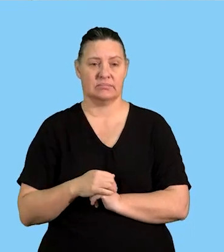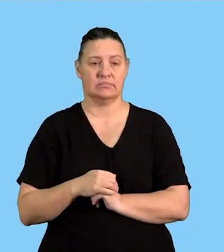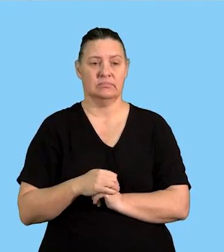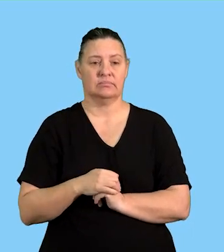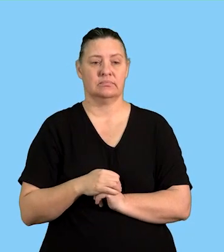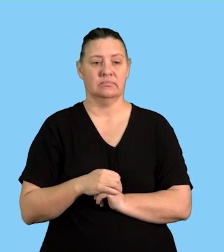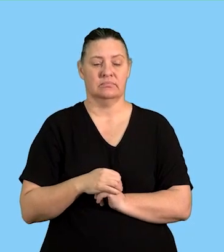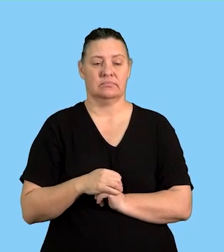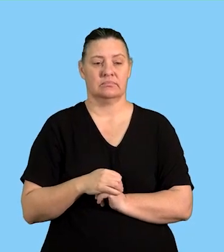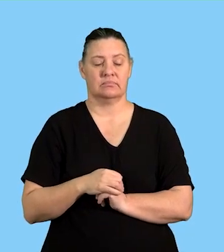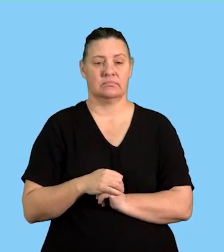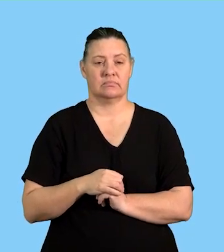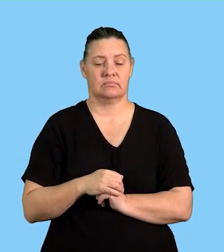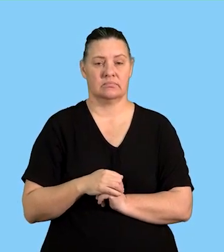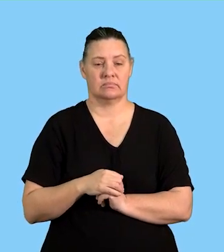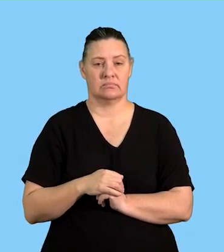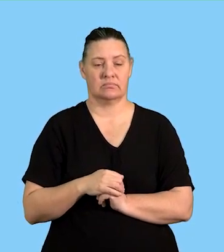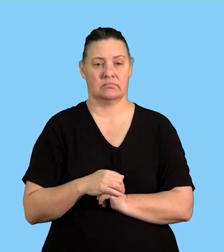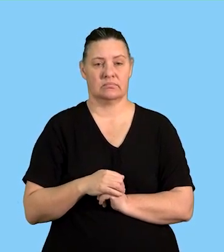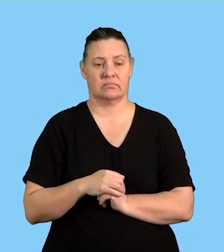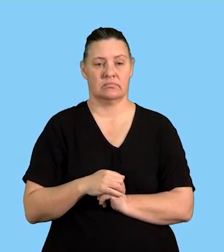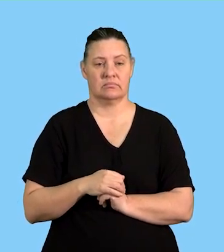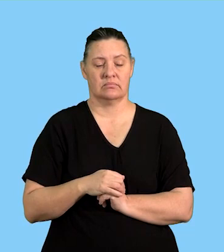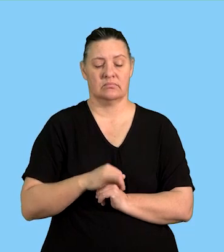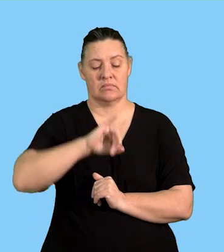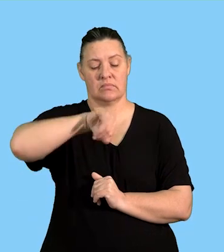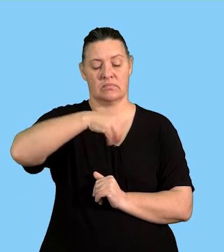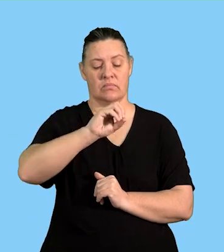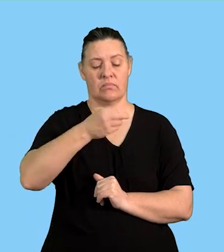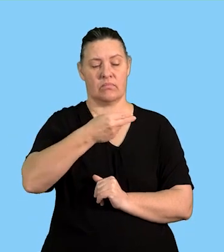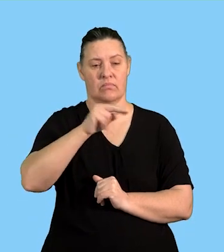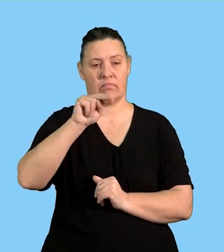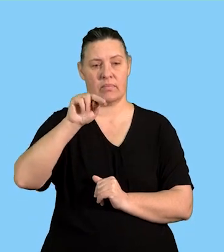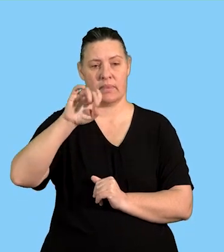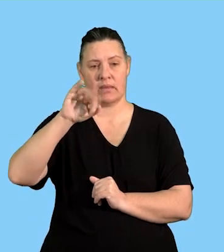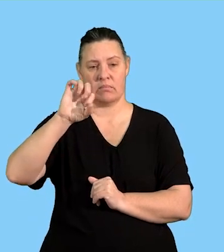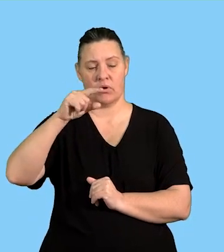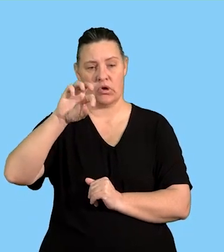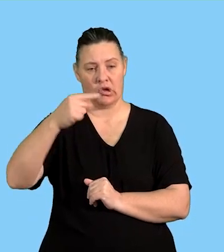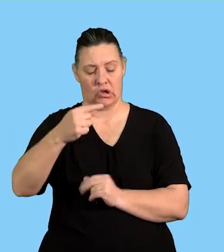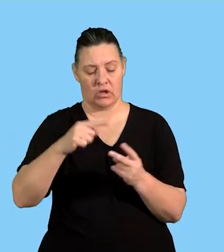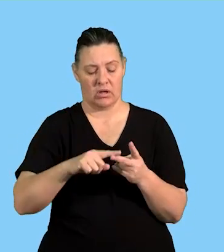JSE. JSE is that institution, Johannesburg